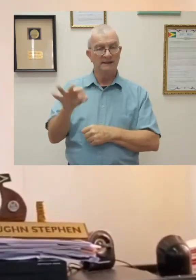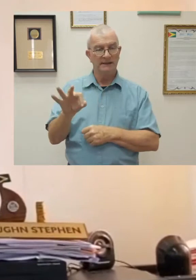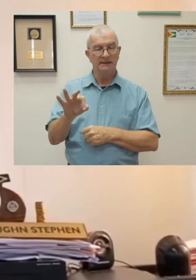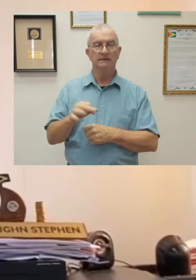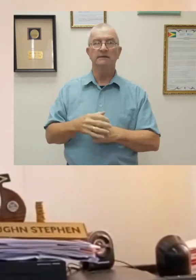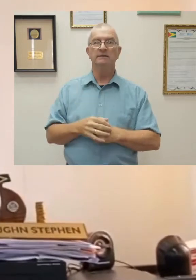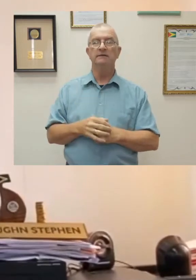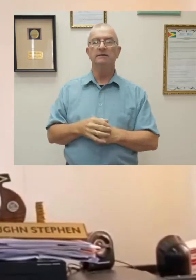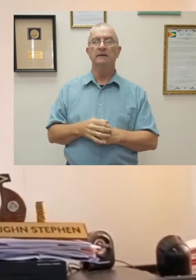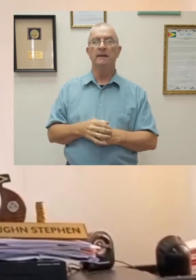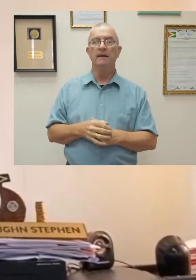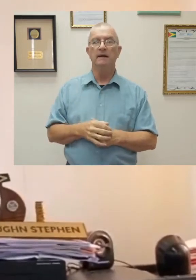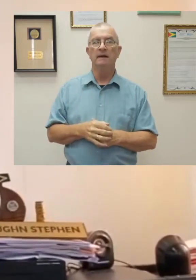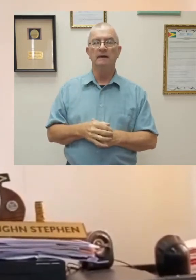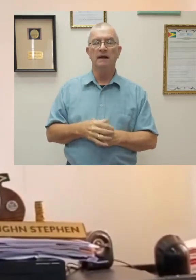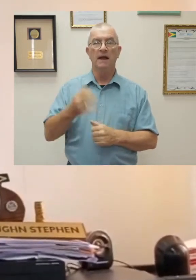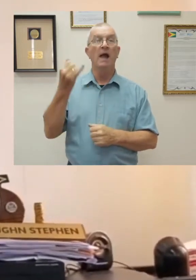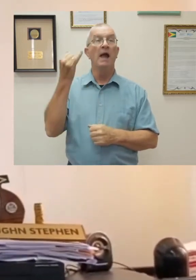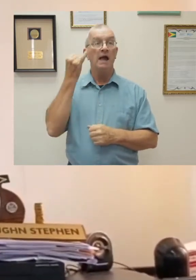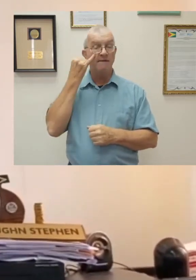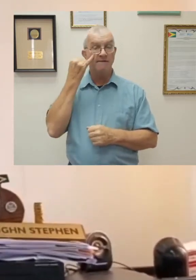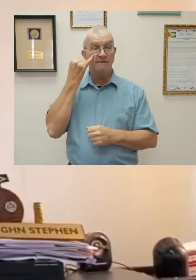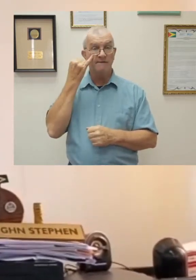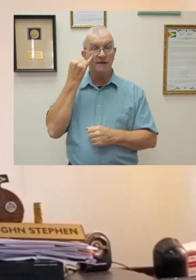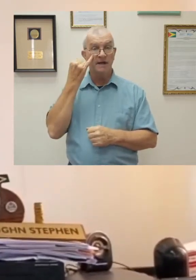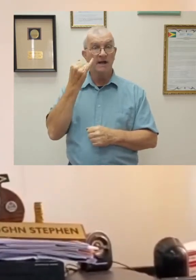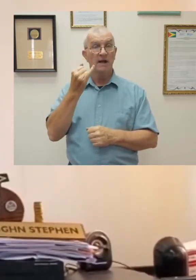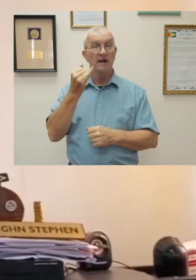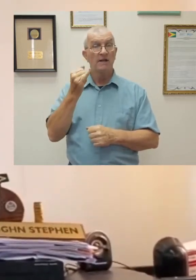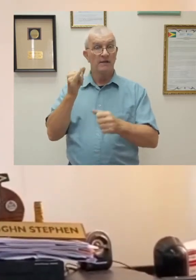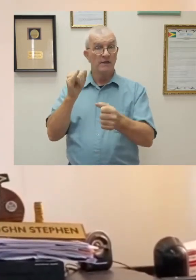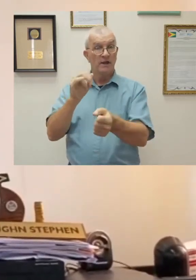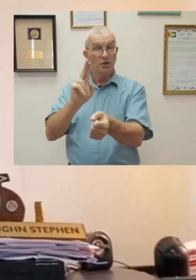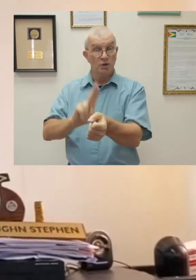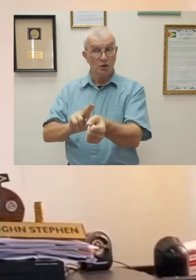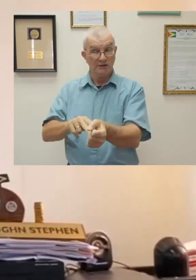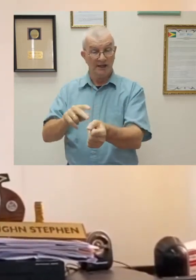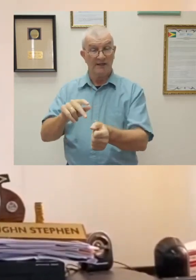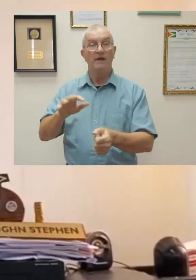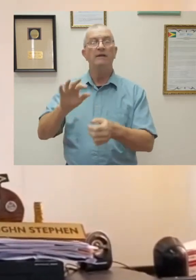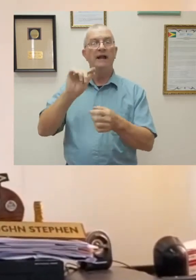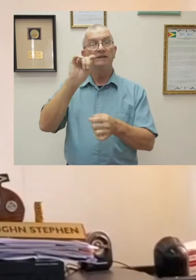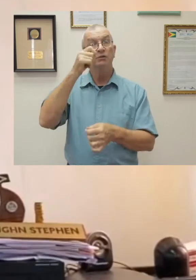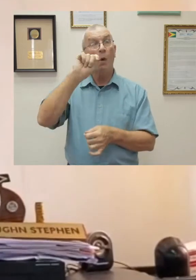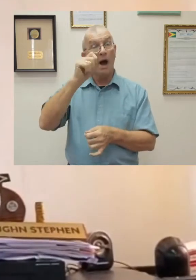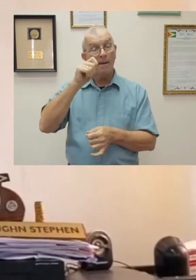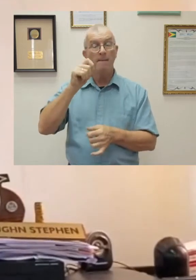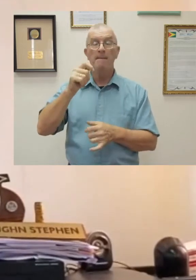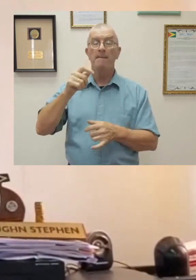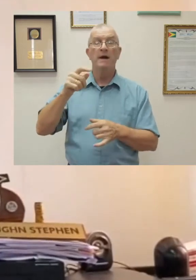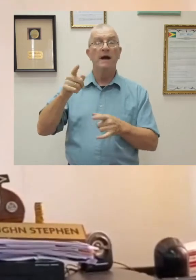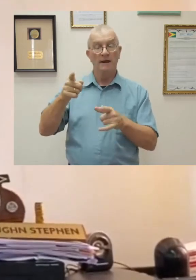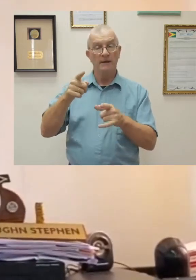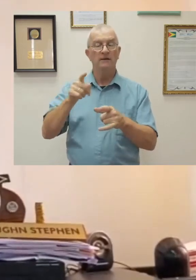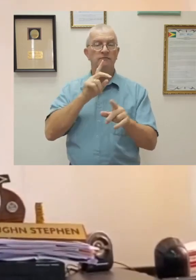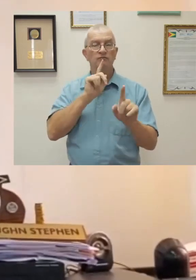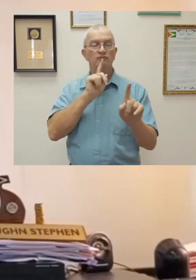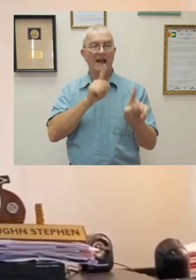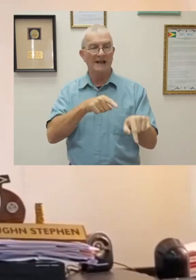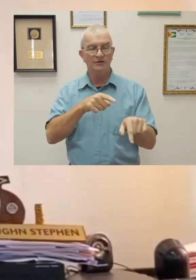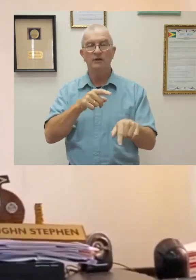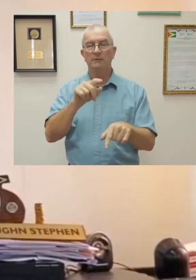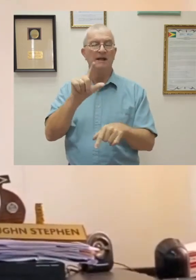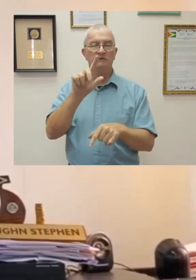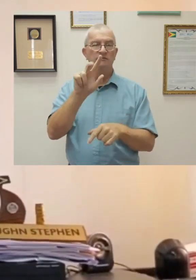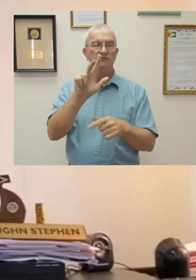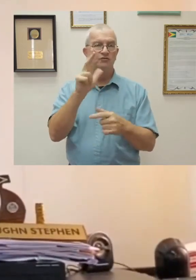meet with the health staff there, and if needs be, a swab will be taken off of you and you get your results within a matter of 24